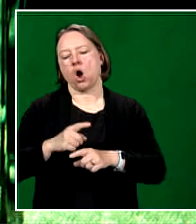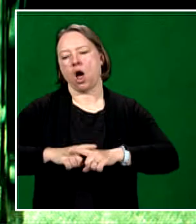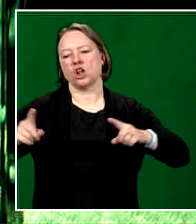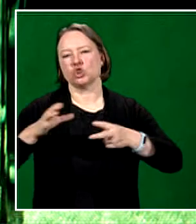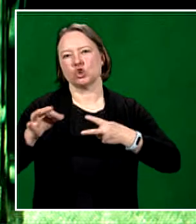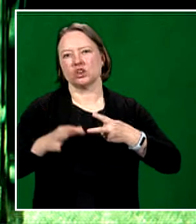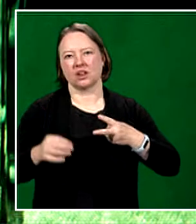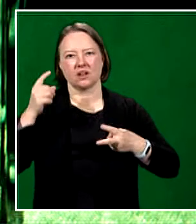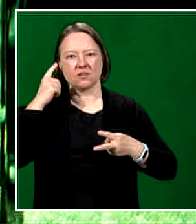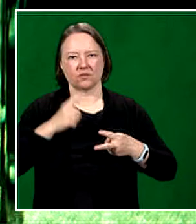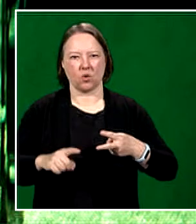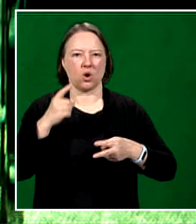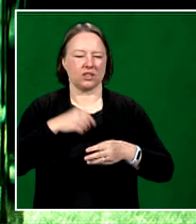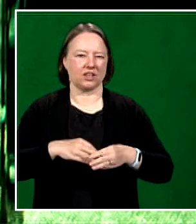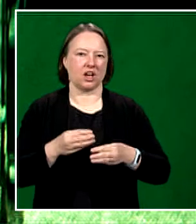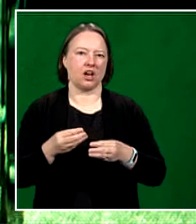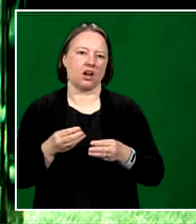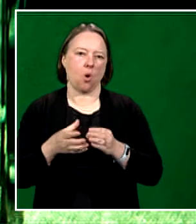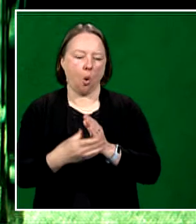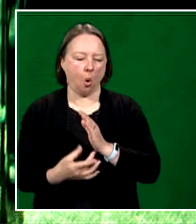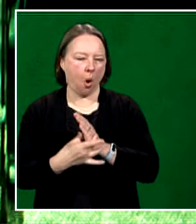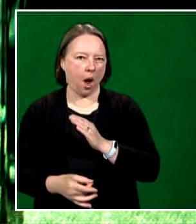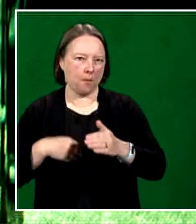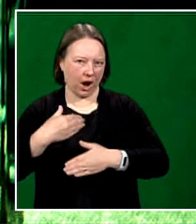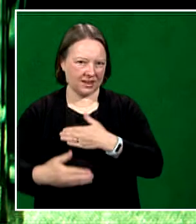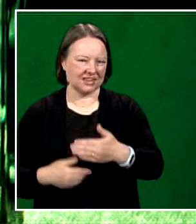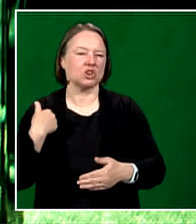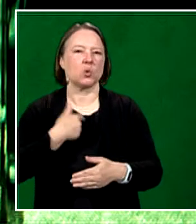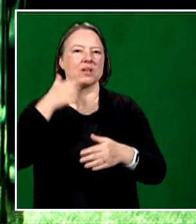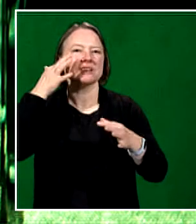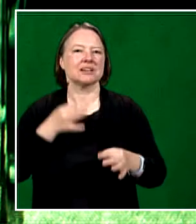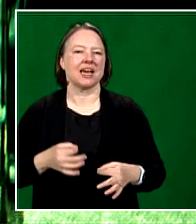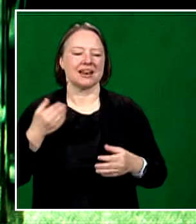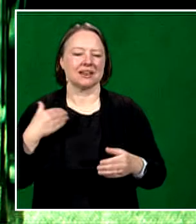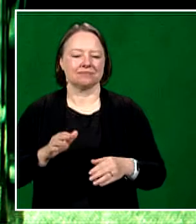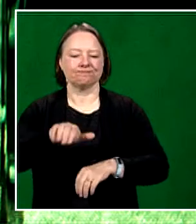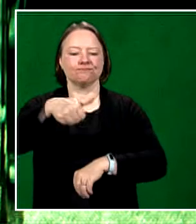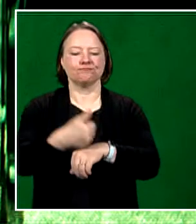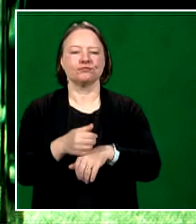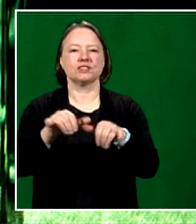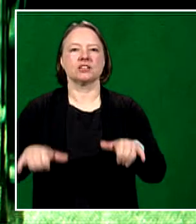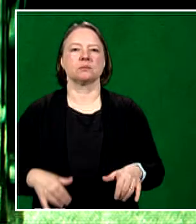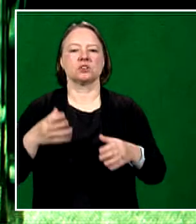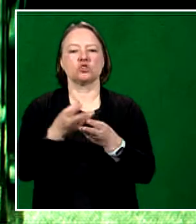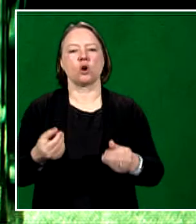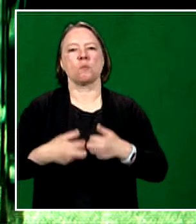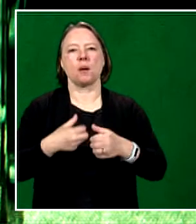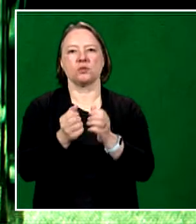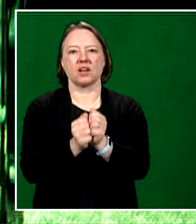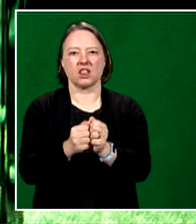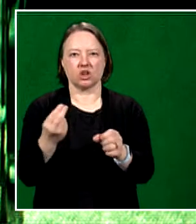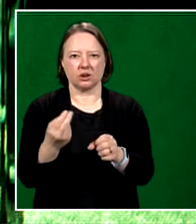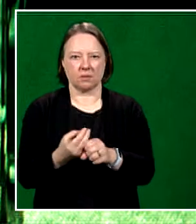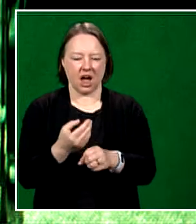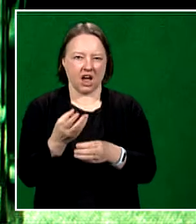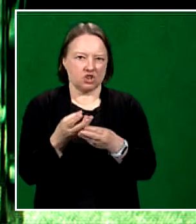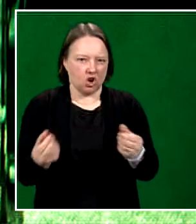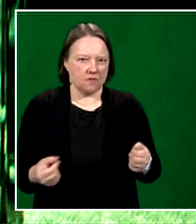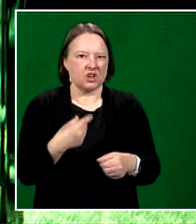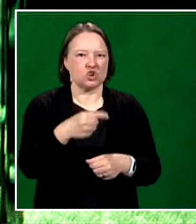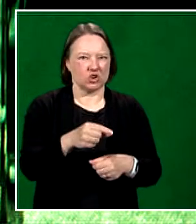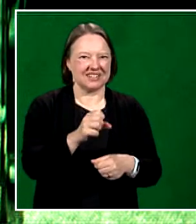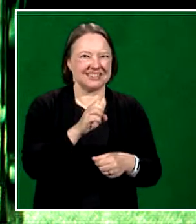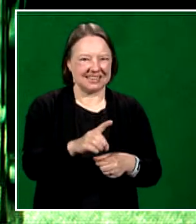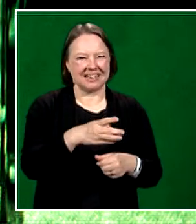circularize canola oil processing. And we've designed a system that tackles both of these problems together by using the green seed problem to solve the